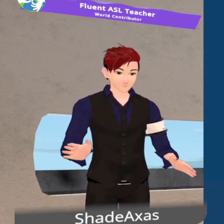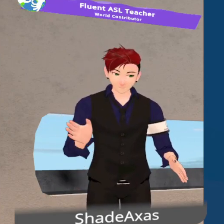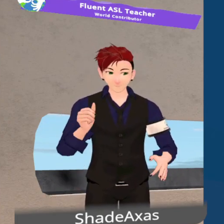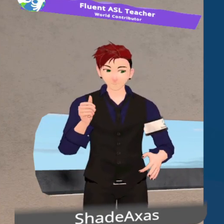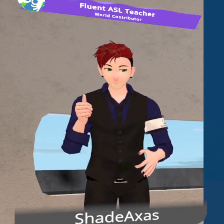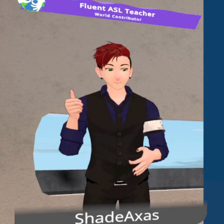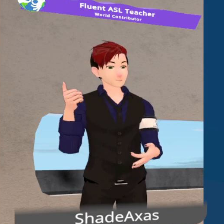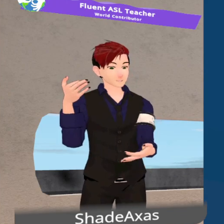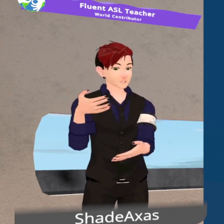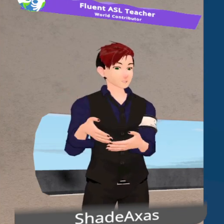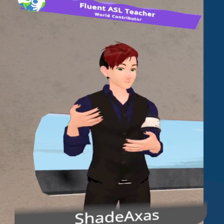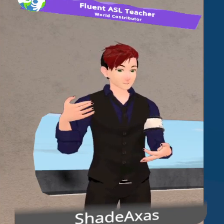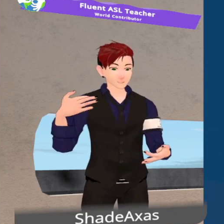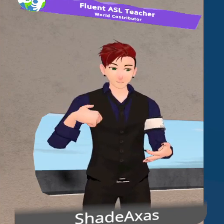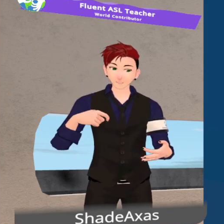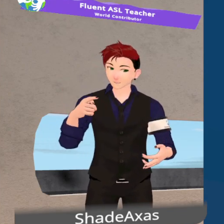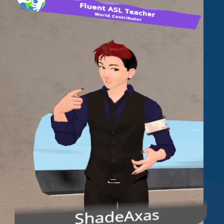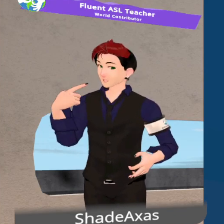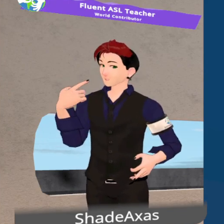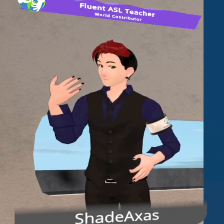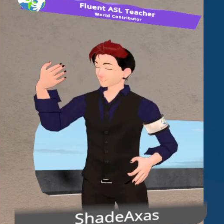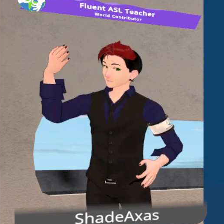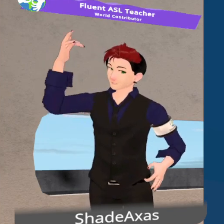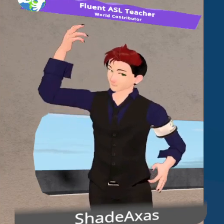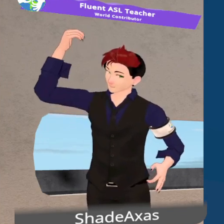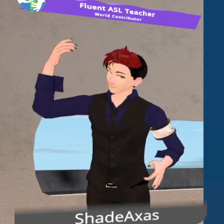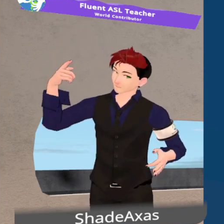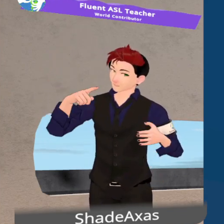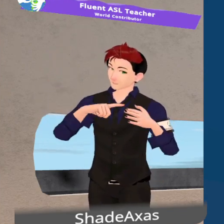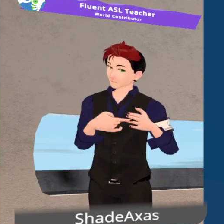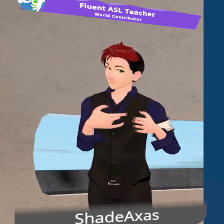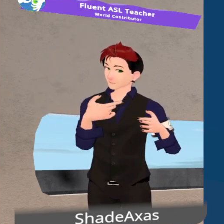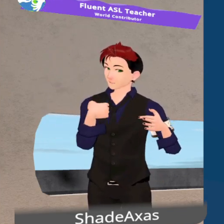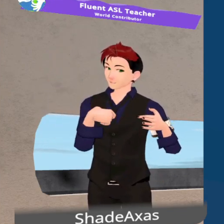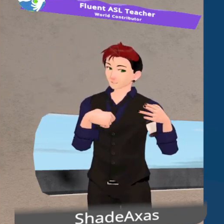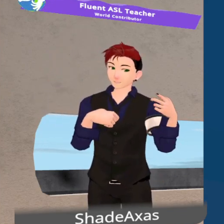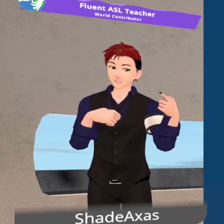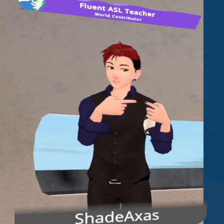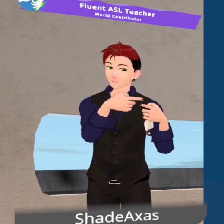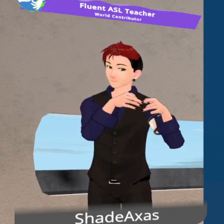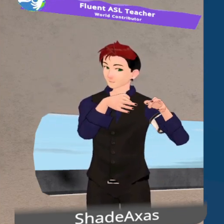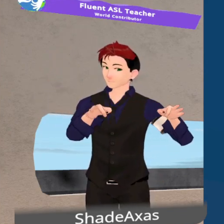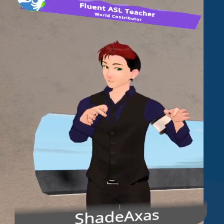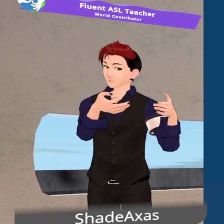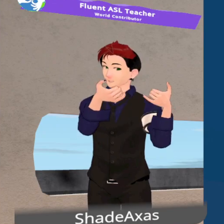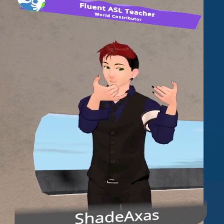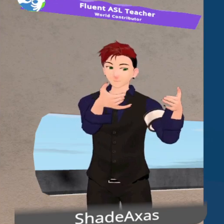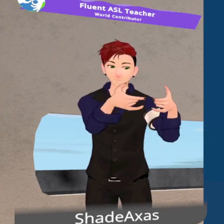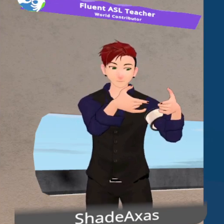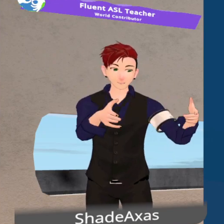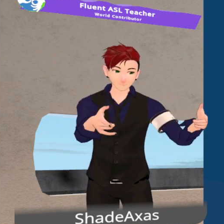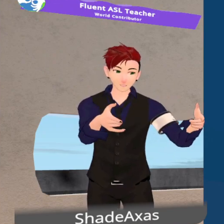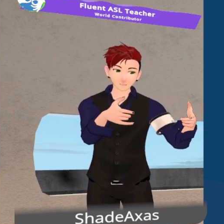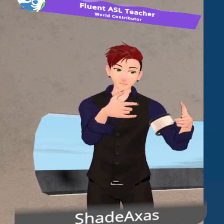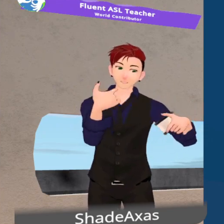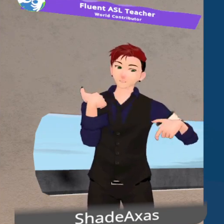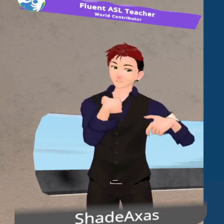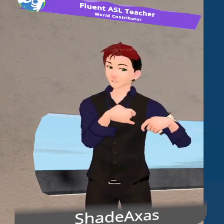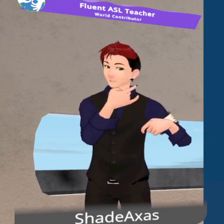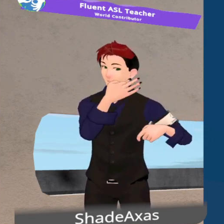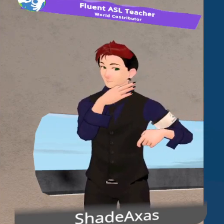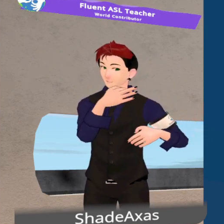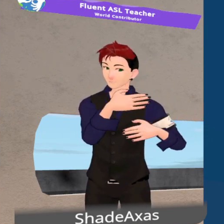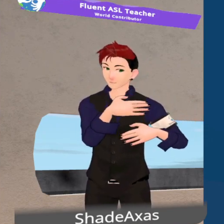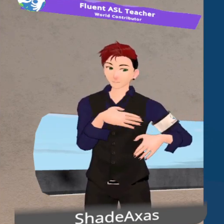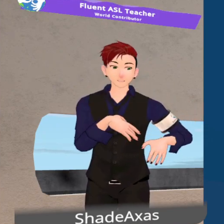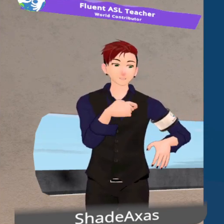it. I am proof of that. I said at the very beginning of my presentation that I got my first degree in modern languages, where